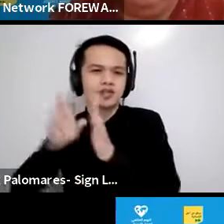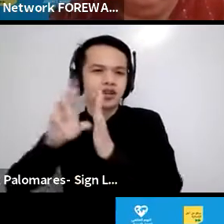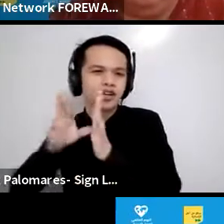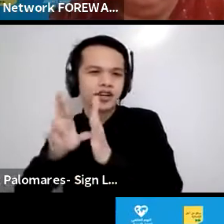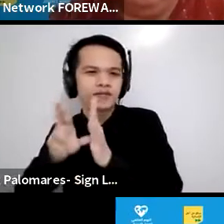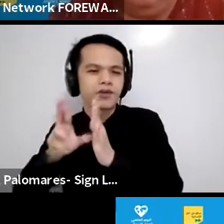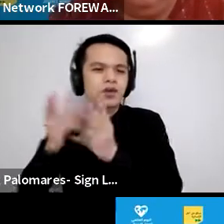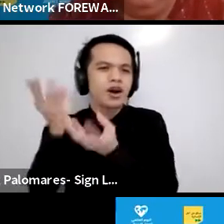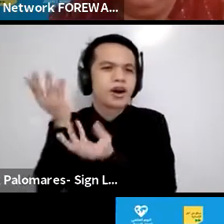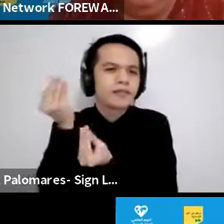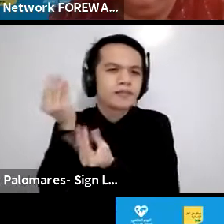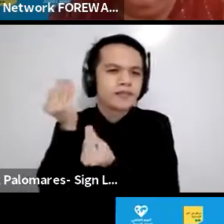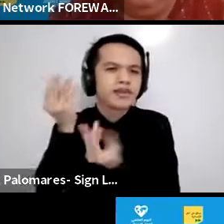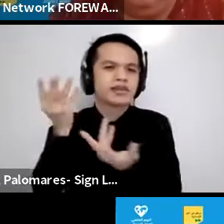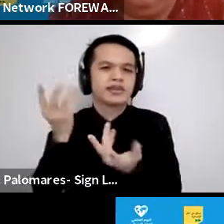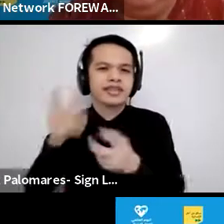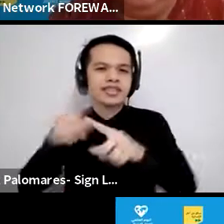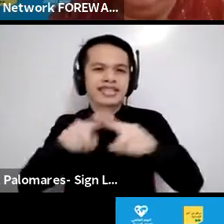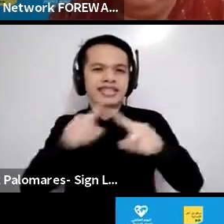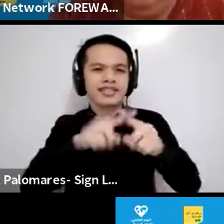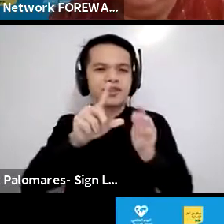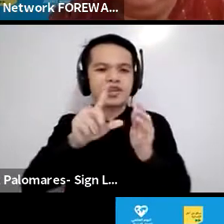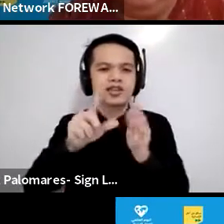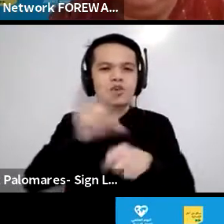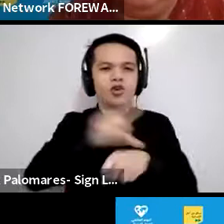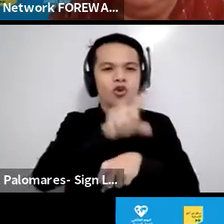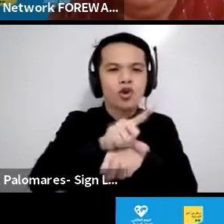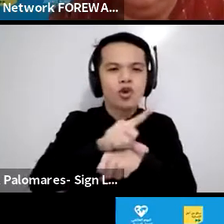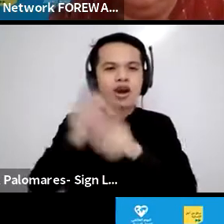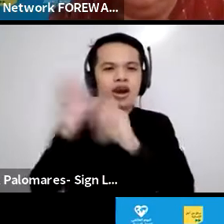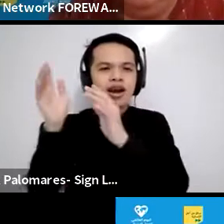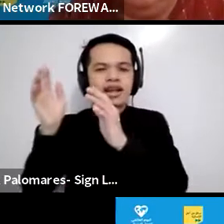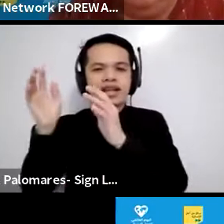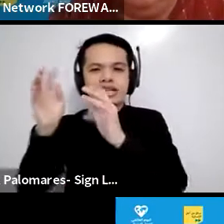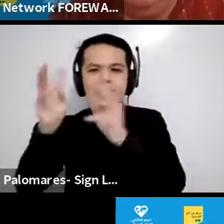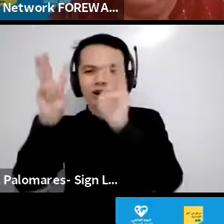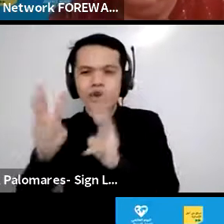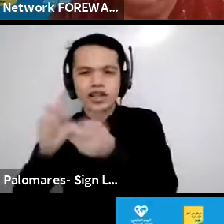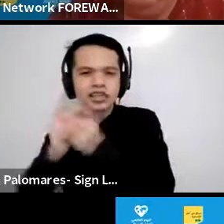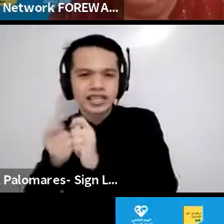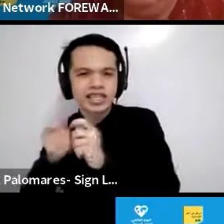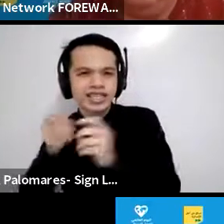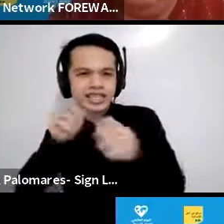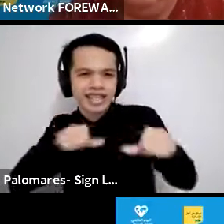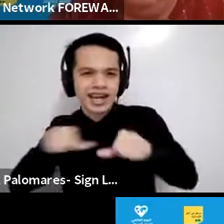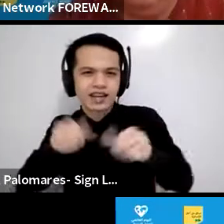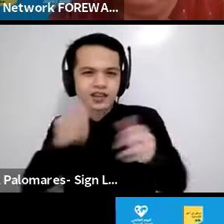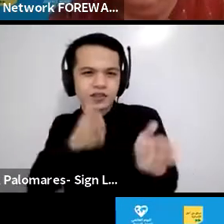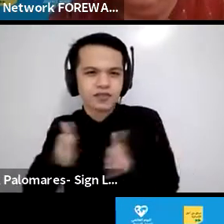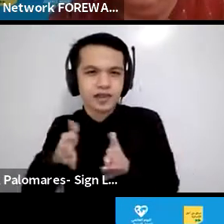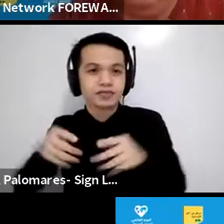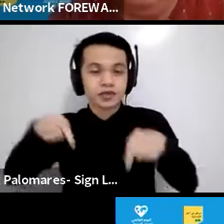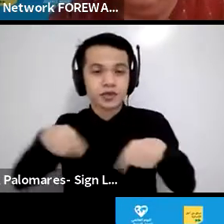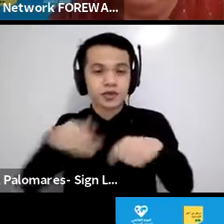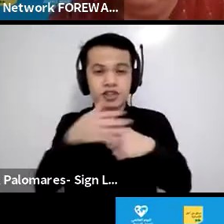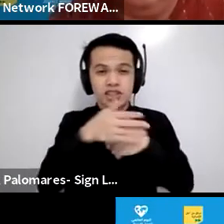and updating their local climate change action plans. And at the country